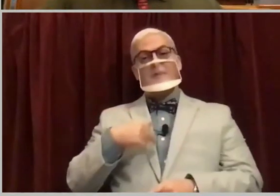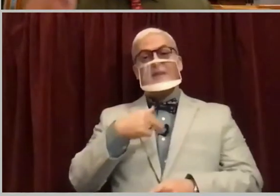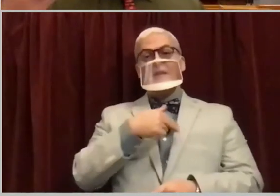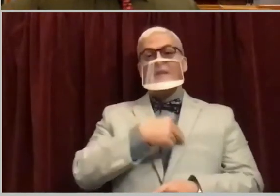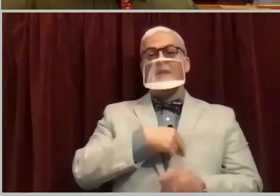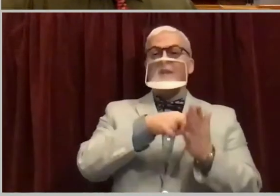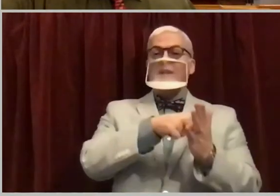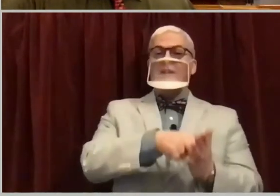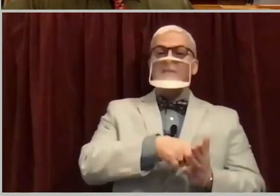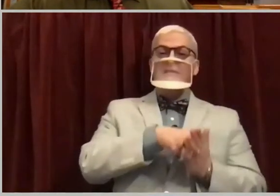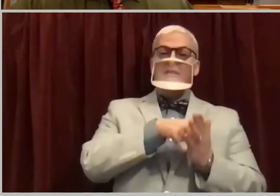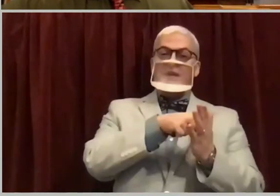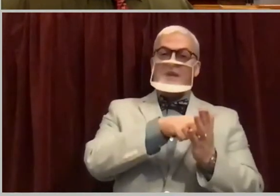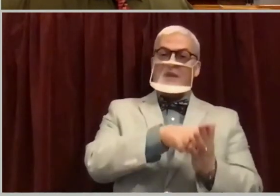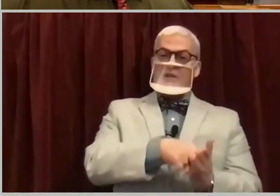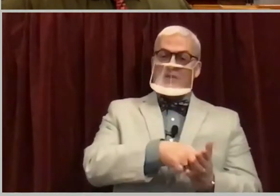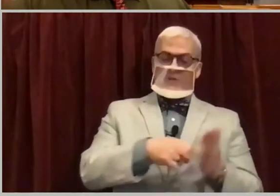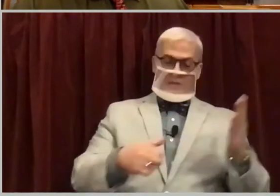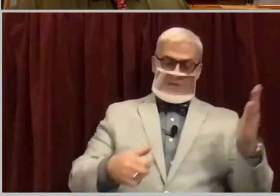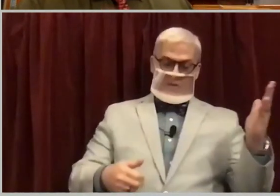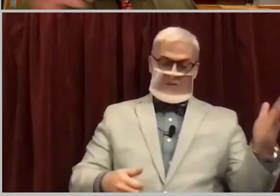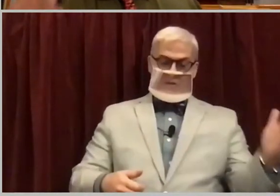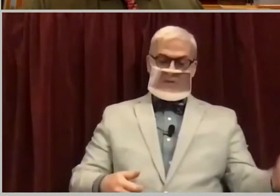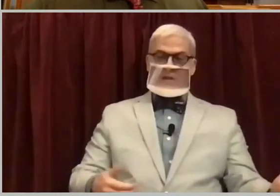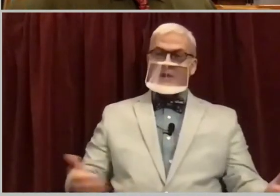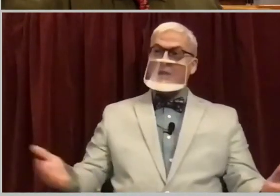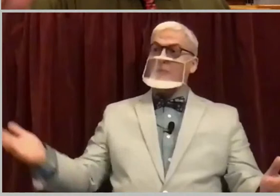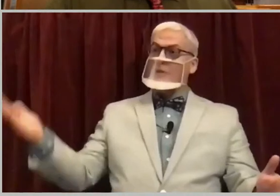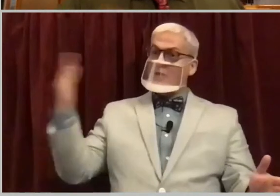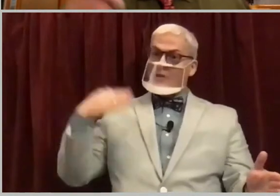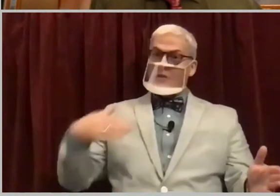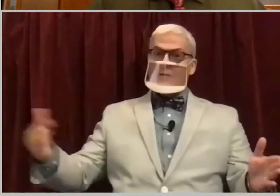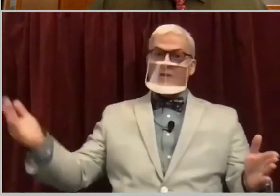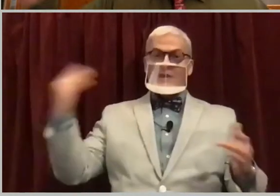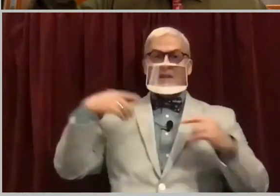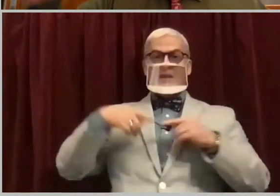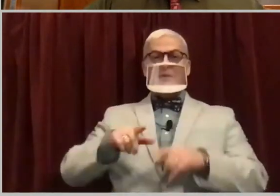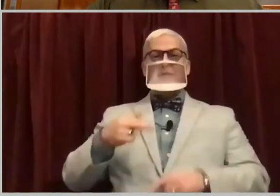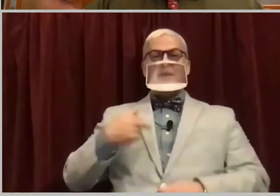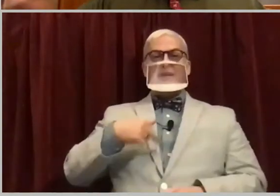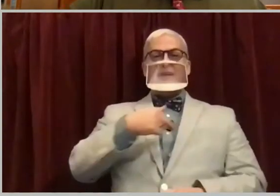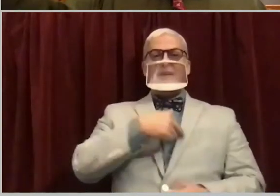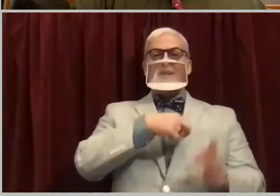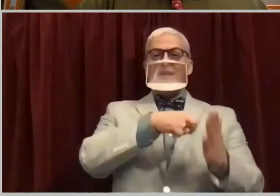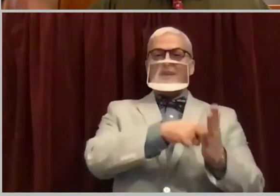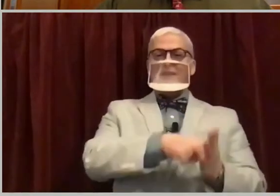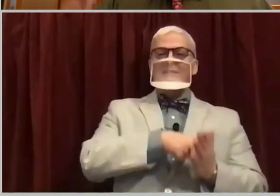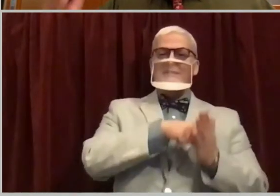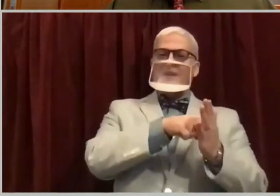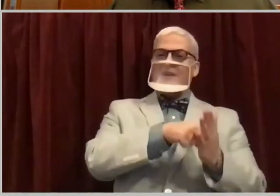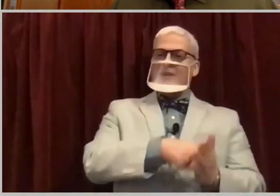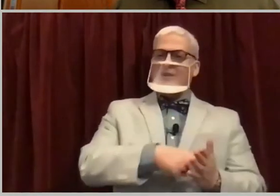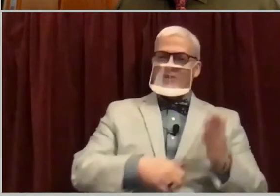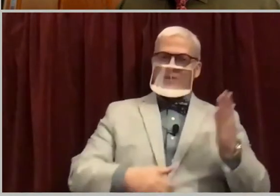come, let us adore him. O come, let